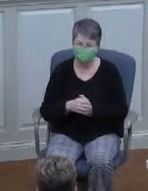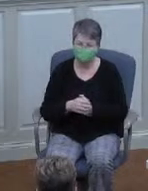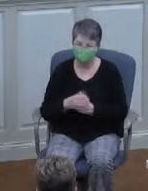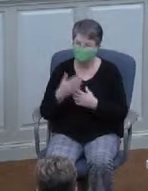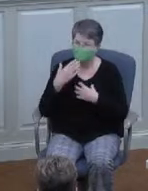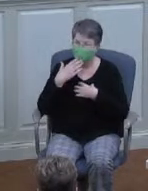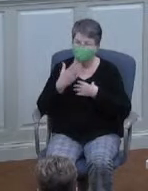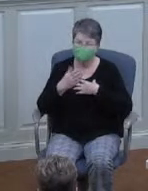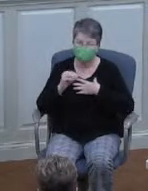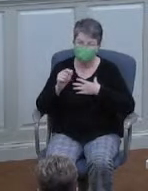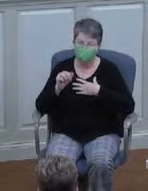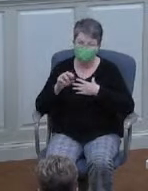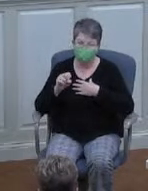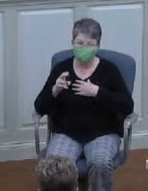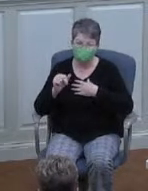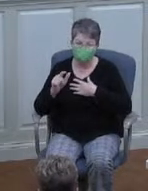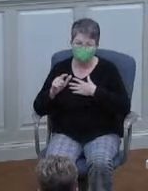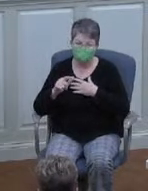Thanks, Marshall.